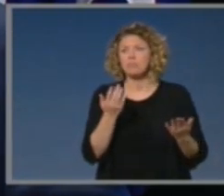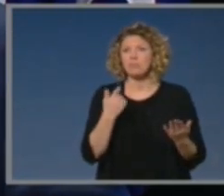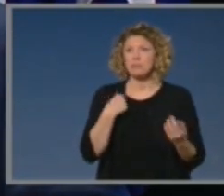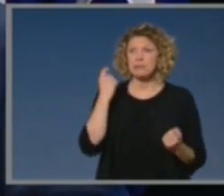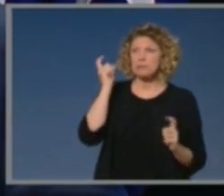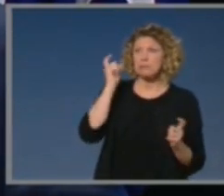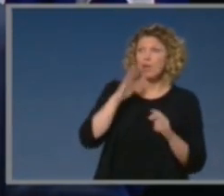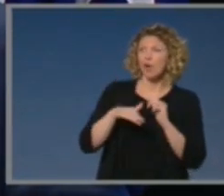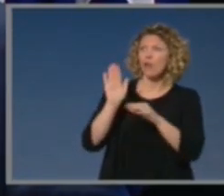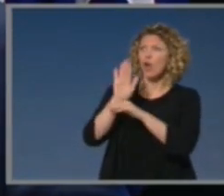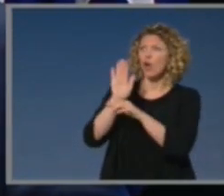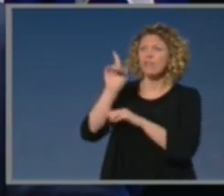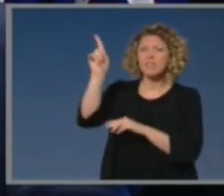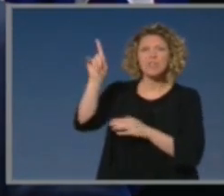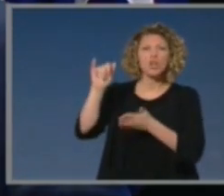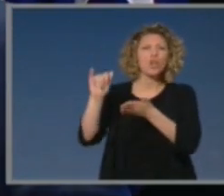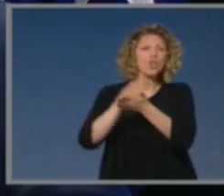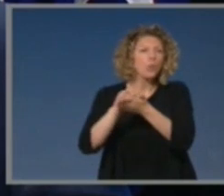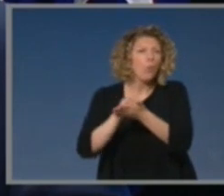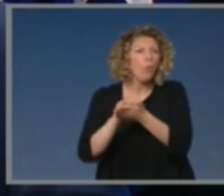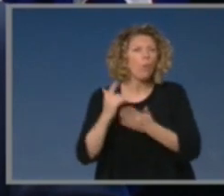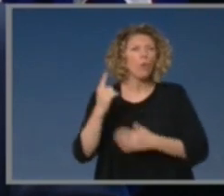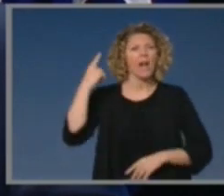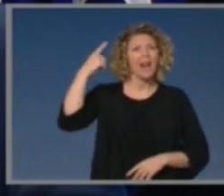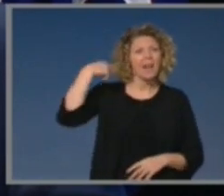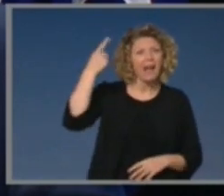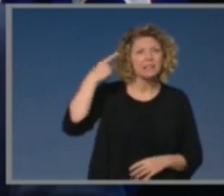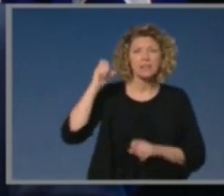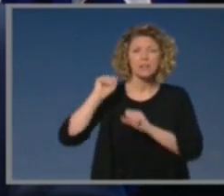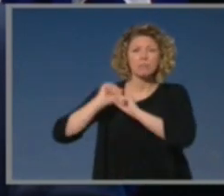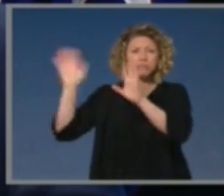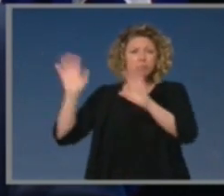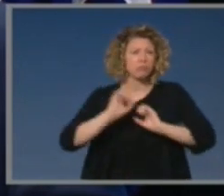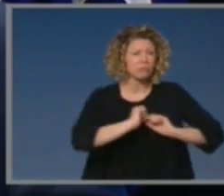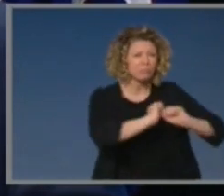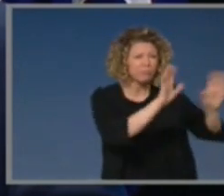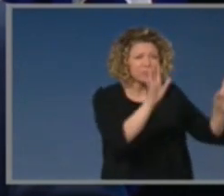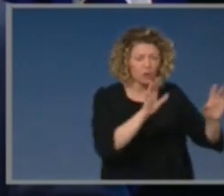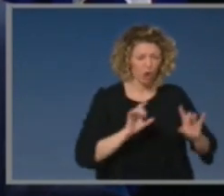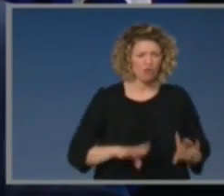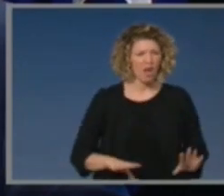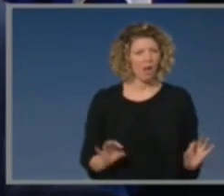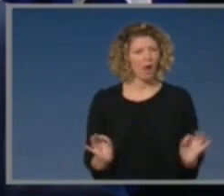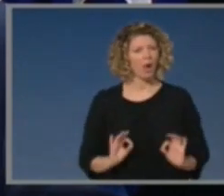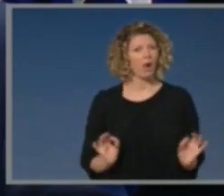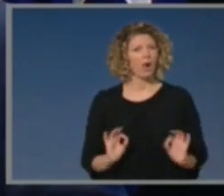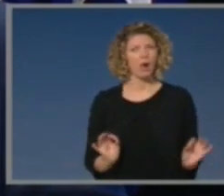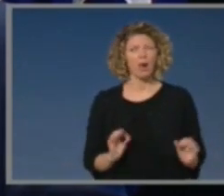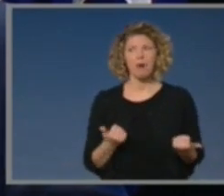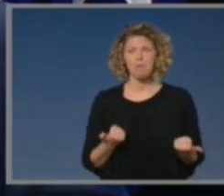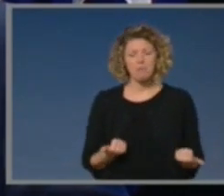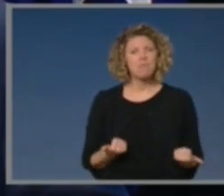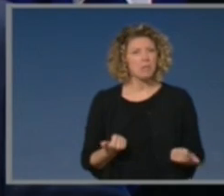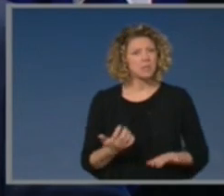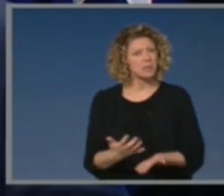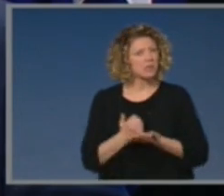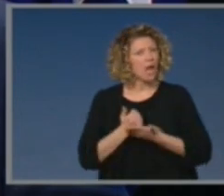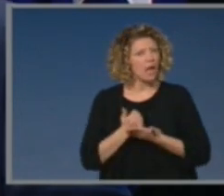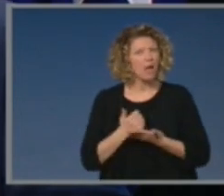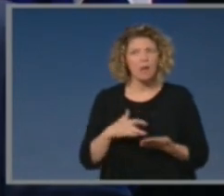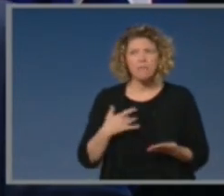York or London or other places. Now, fortunately, because of the measures we've taken, that has been avoided, and that's welcome. But